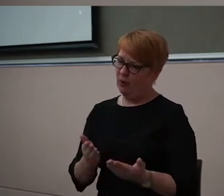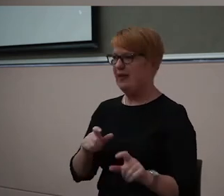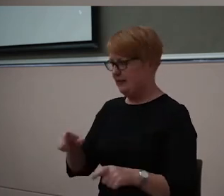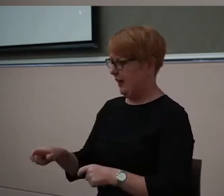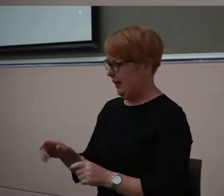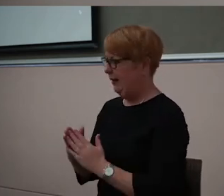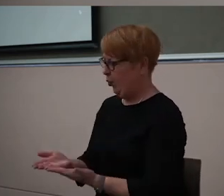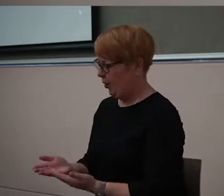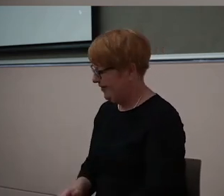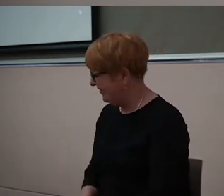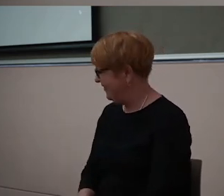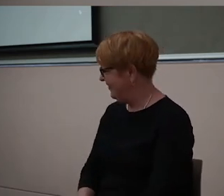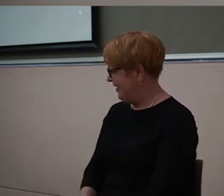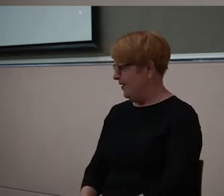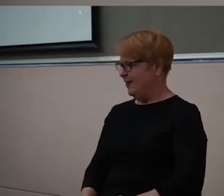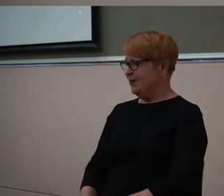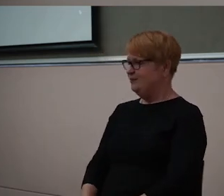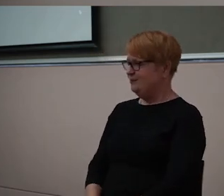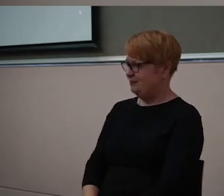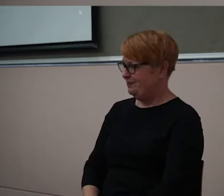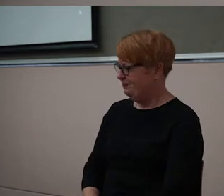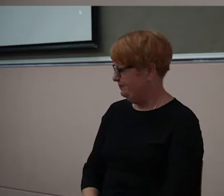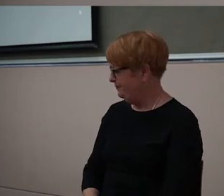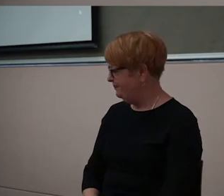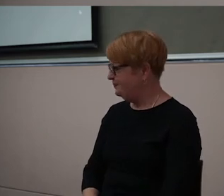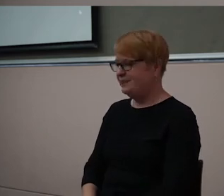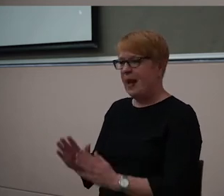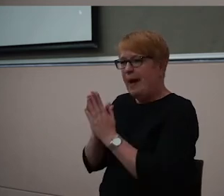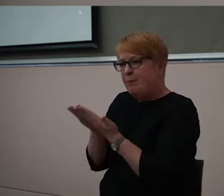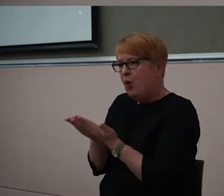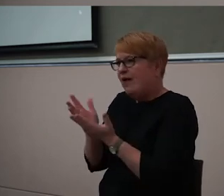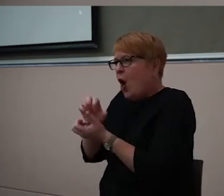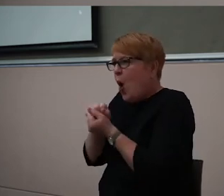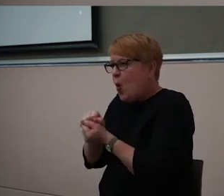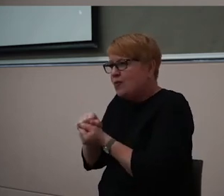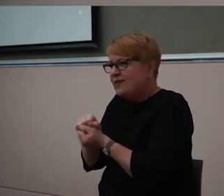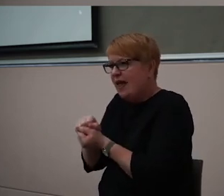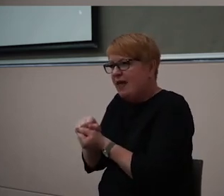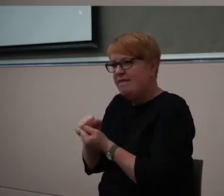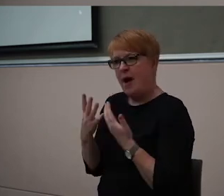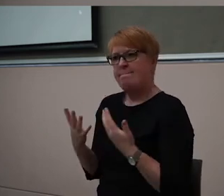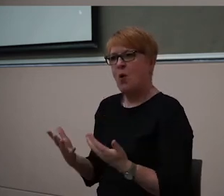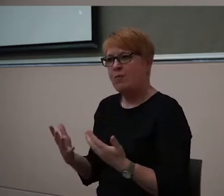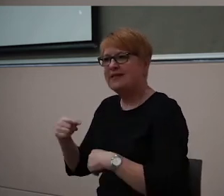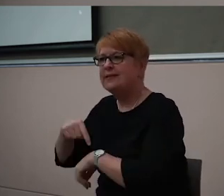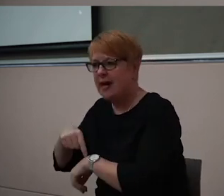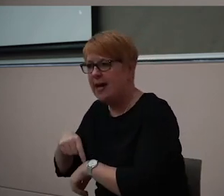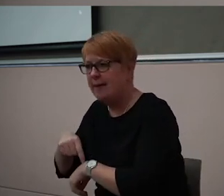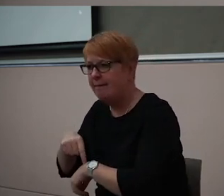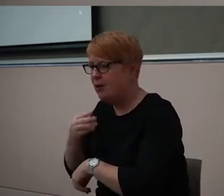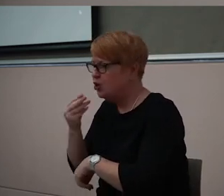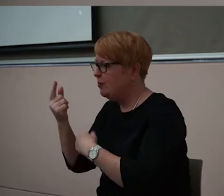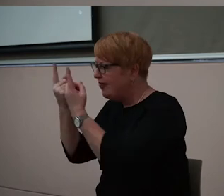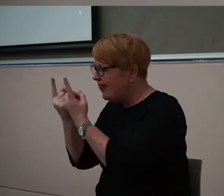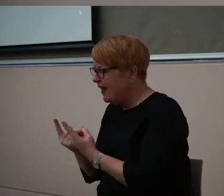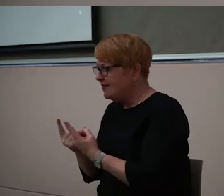Maybe I'll talk a bit more about it. It's a seed book, which kind of holds together, just for a moment in time within the exhibition, it holds together some things that were